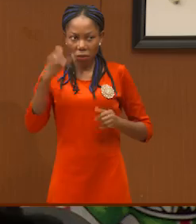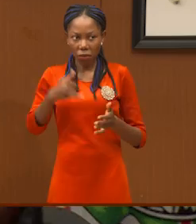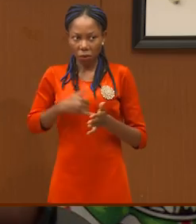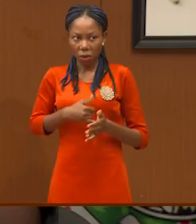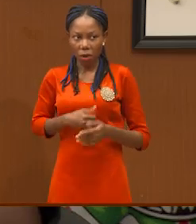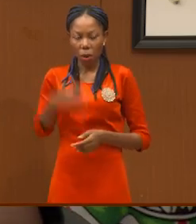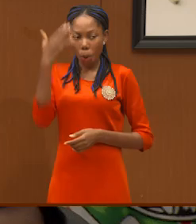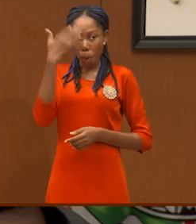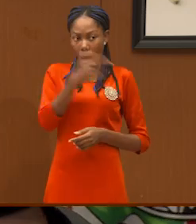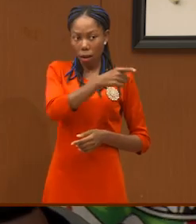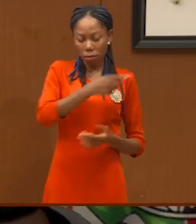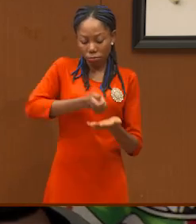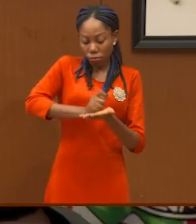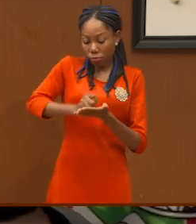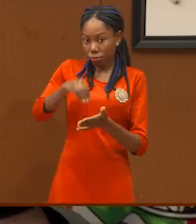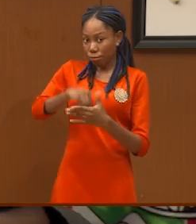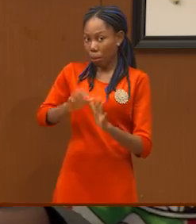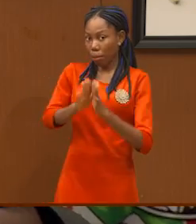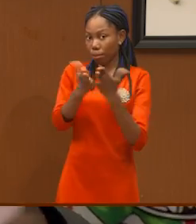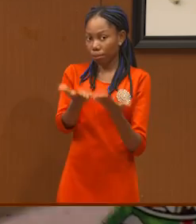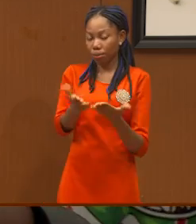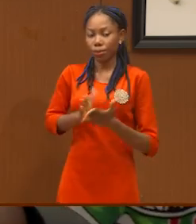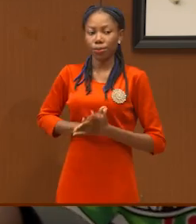Okay, No. because what I have here